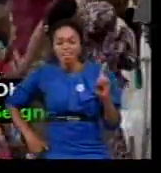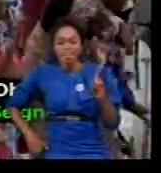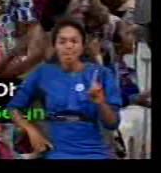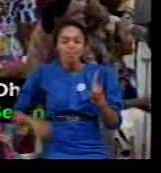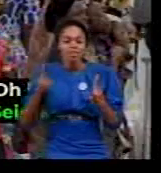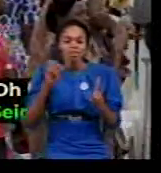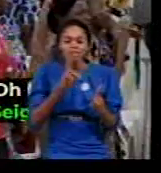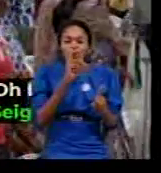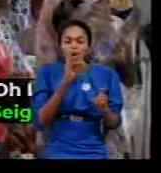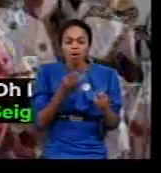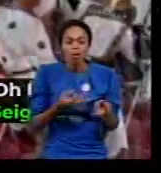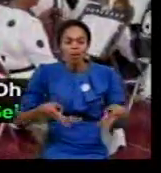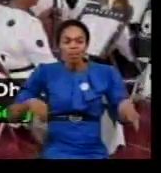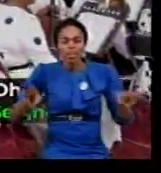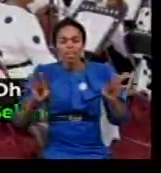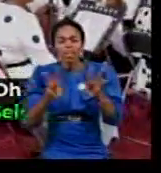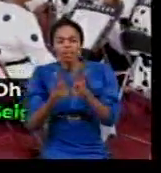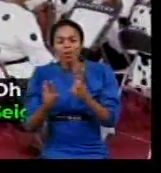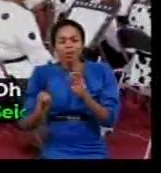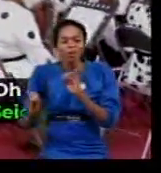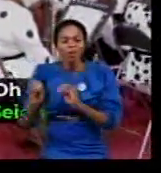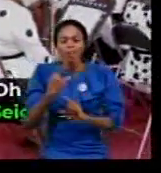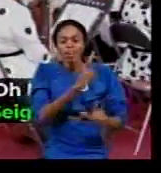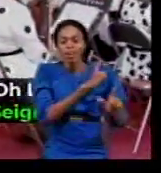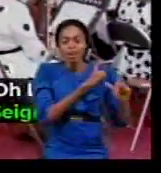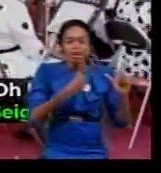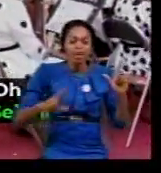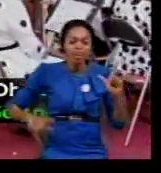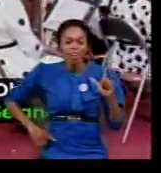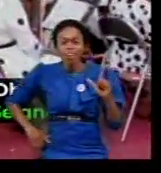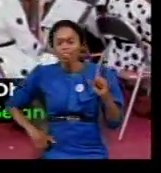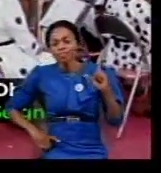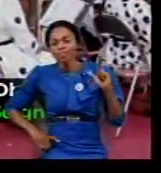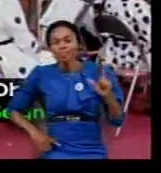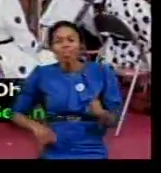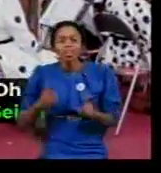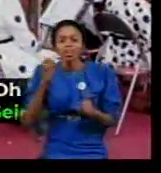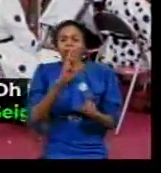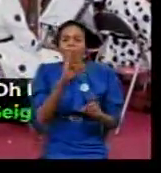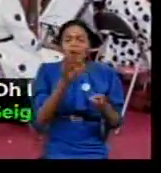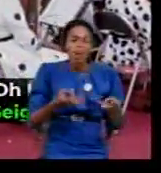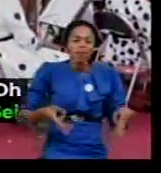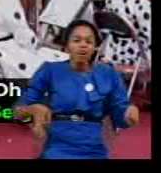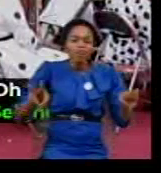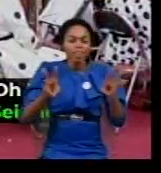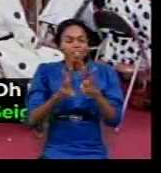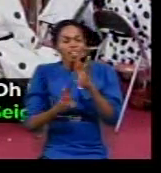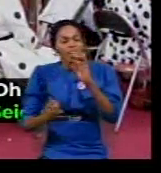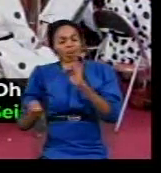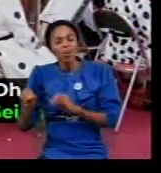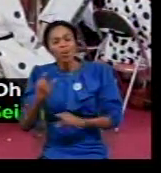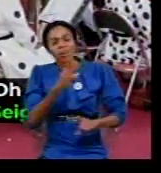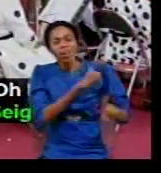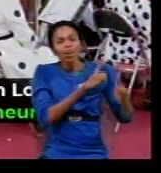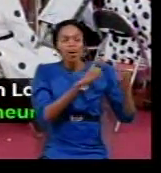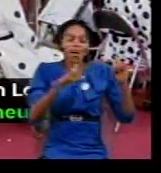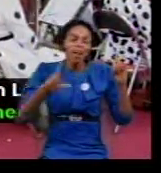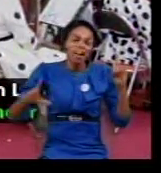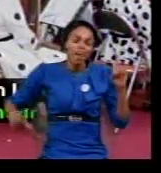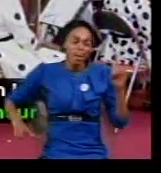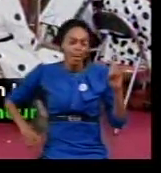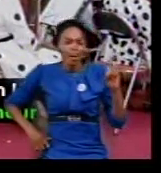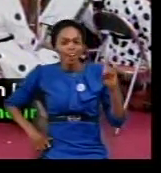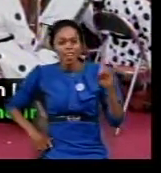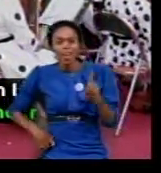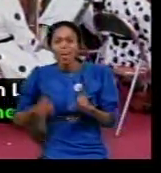the angel of the Lord departed out of his sight. That should build his faith, because he made the sacrifice, and the